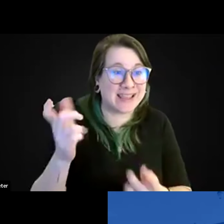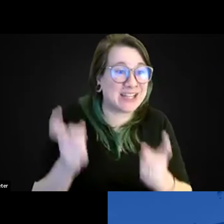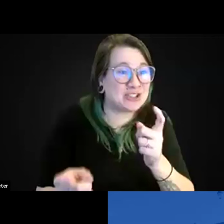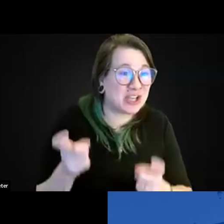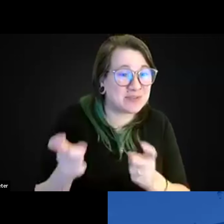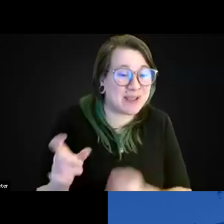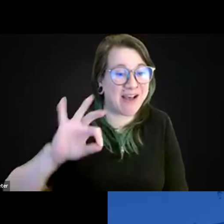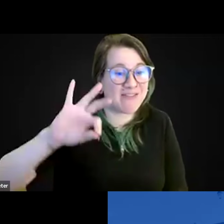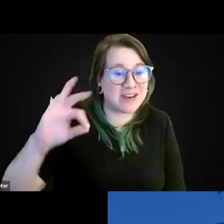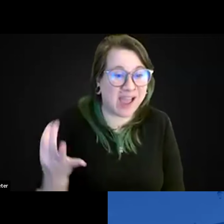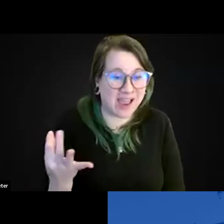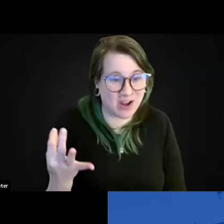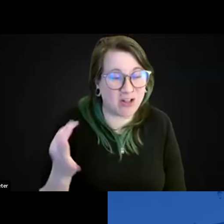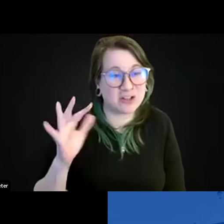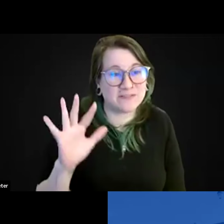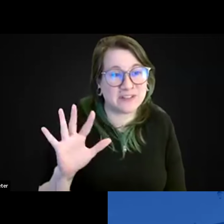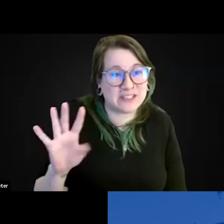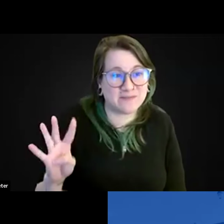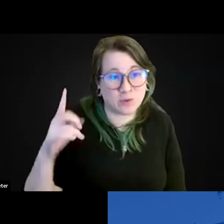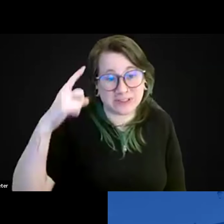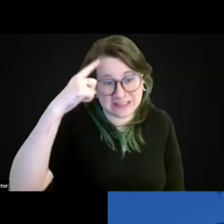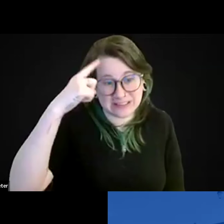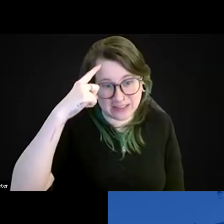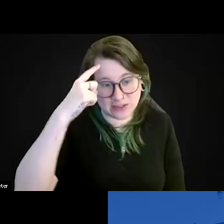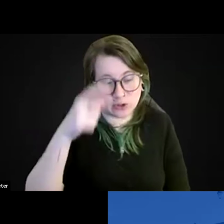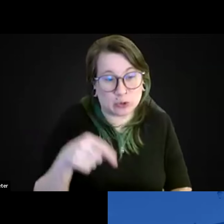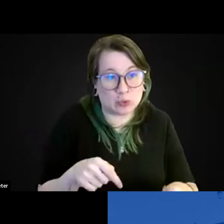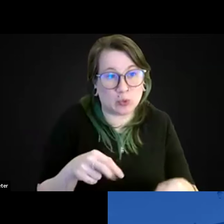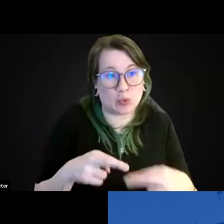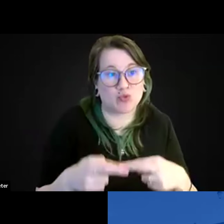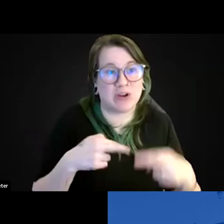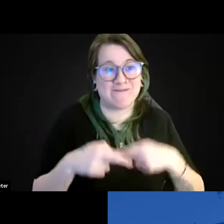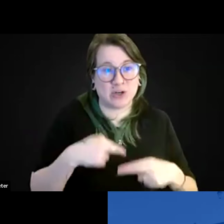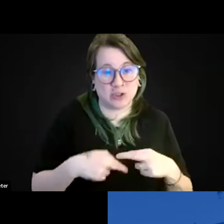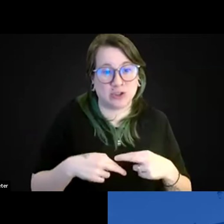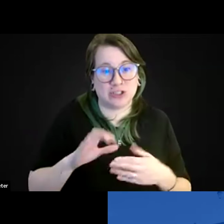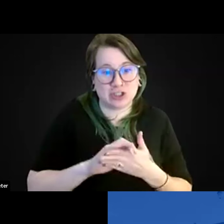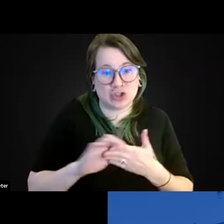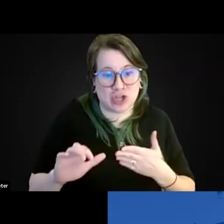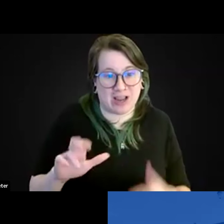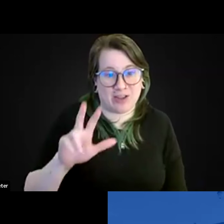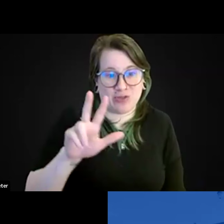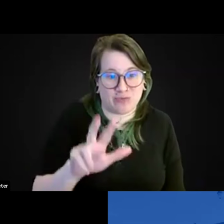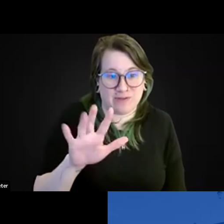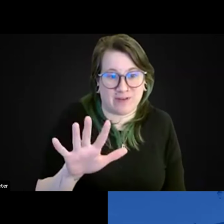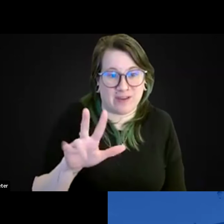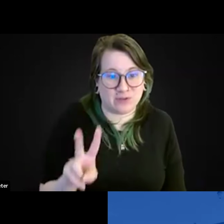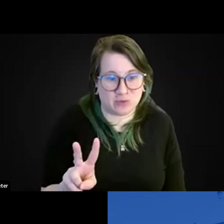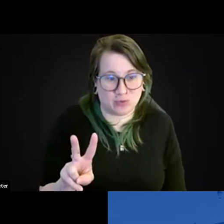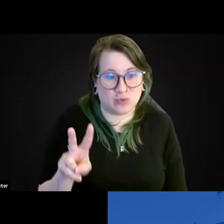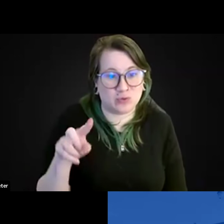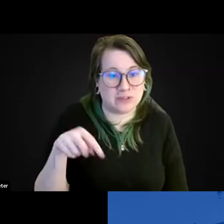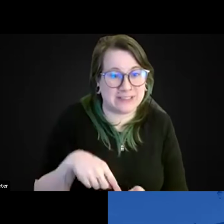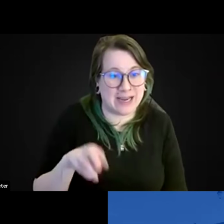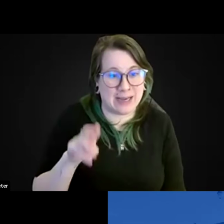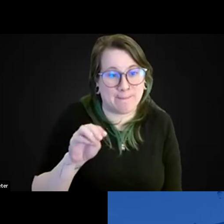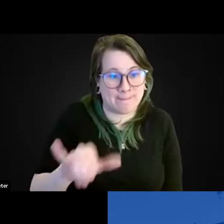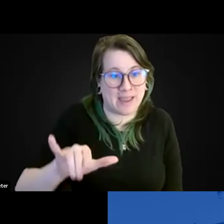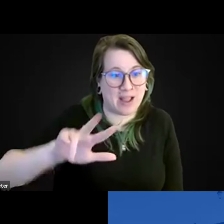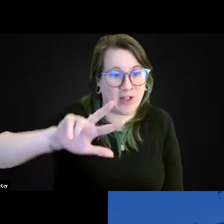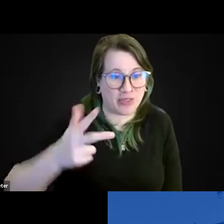$9.54 to reverse check 352, dated May the 3rd, 2024, issued to